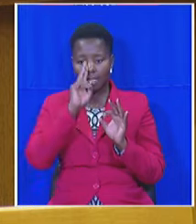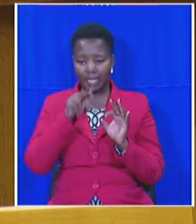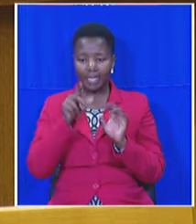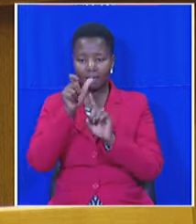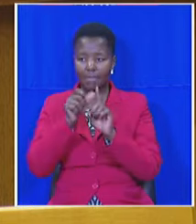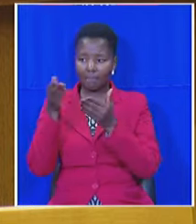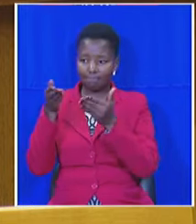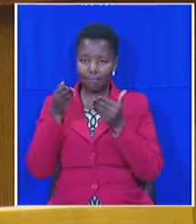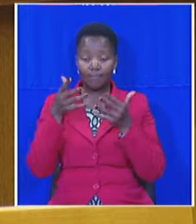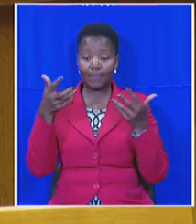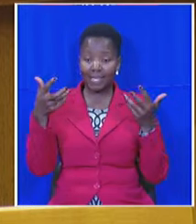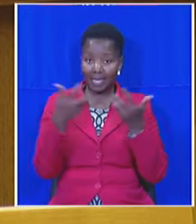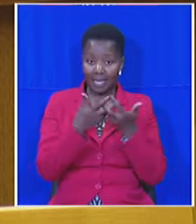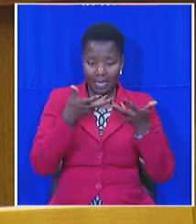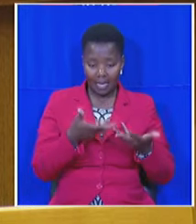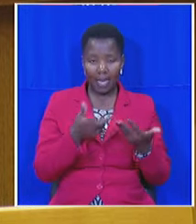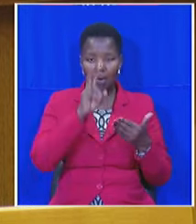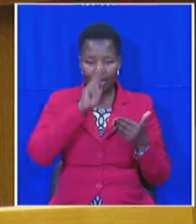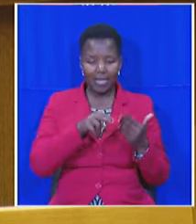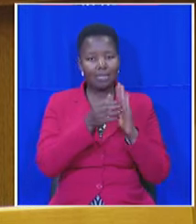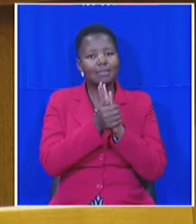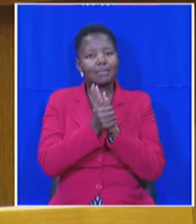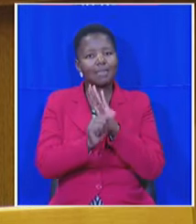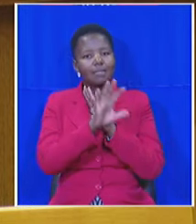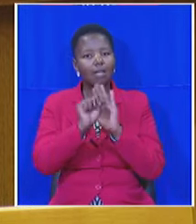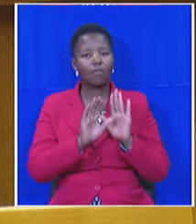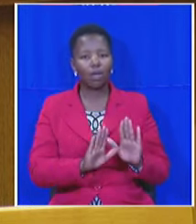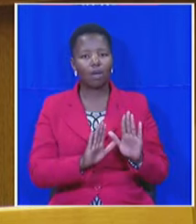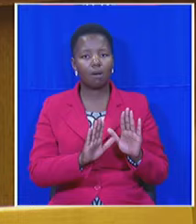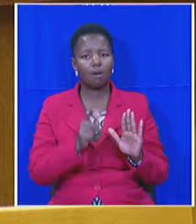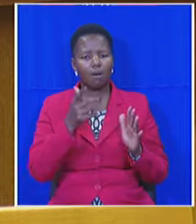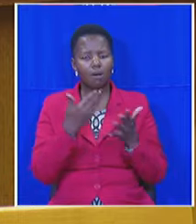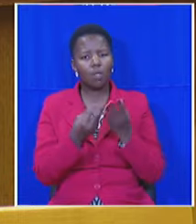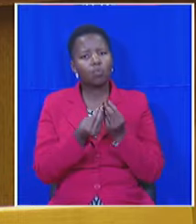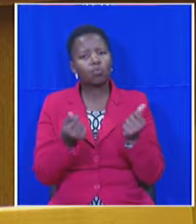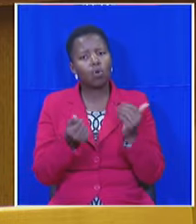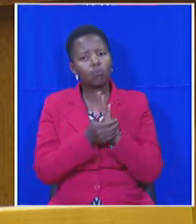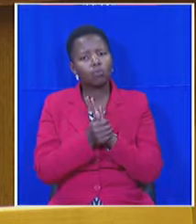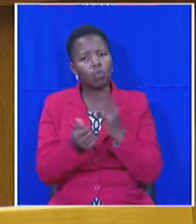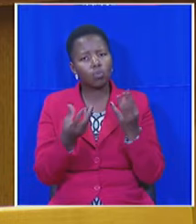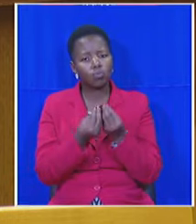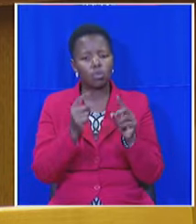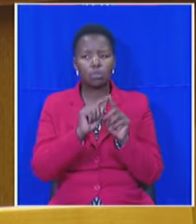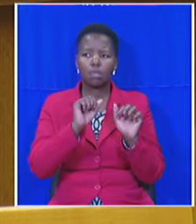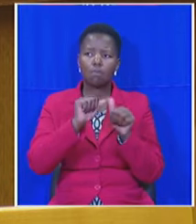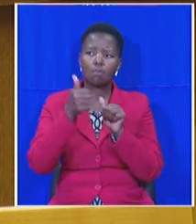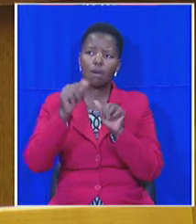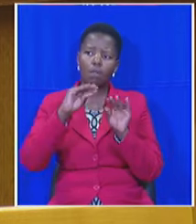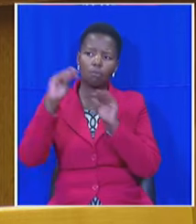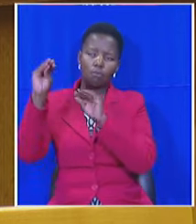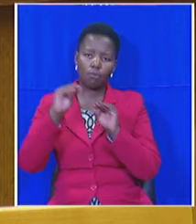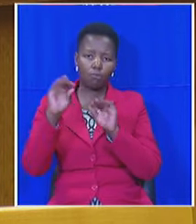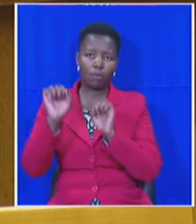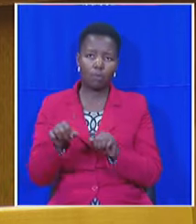on the curriculum needs of our country so that we can address the skills shortage and also export that skills so that we can reduce the